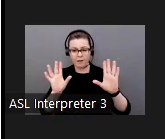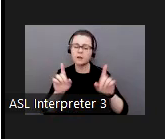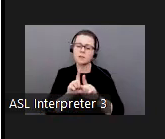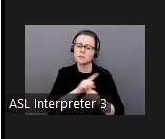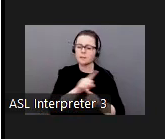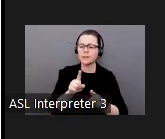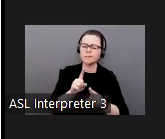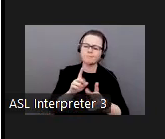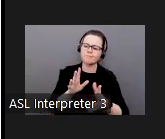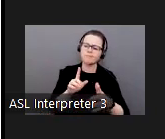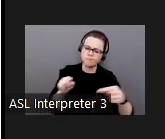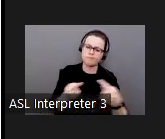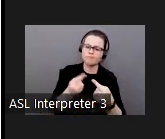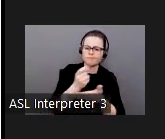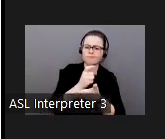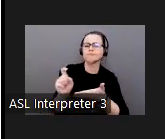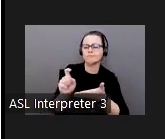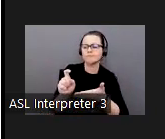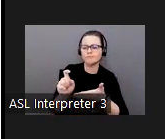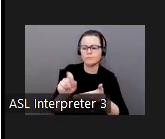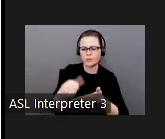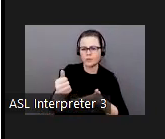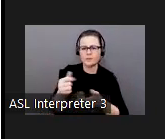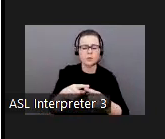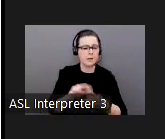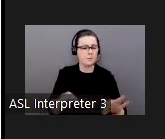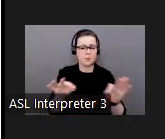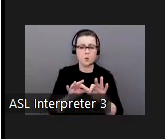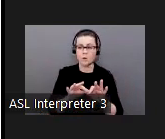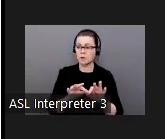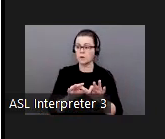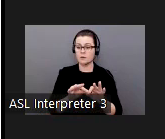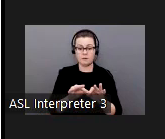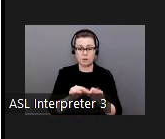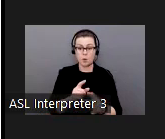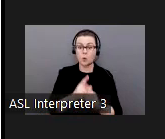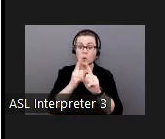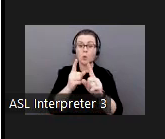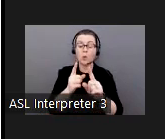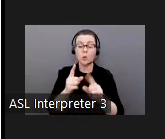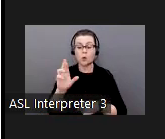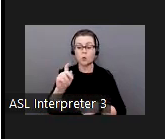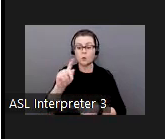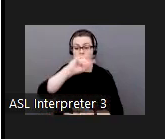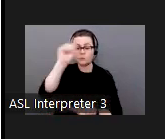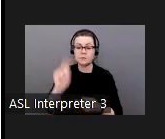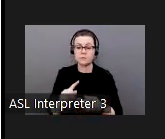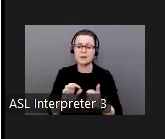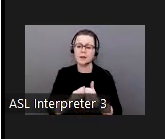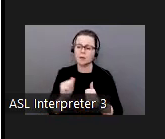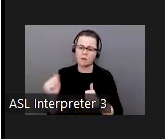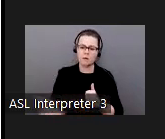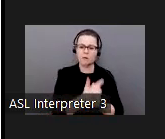needs to be looking at how do we engage everyone in the work of reducing the risk and in increasing